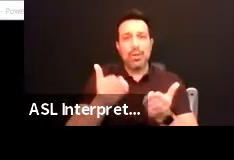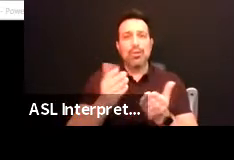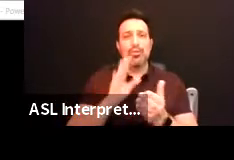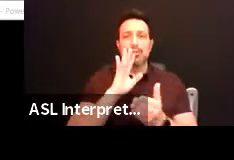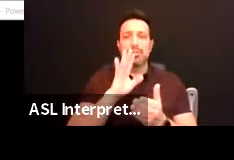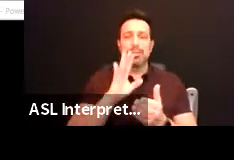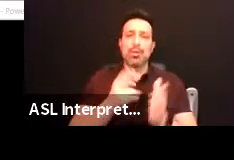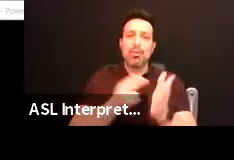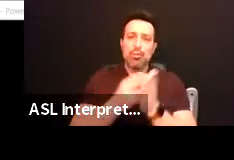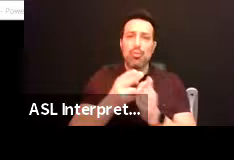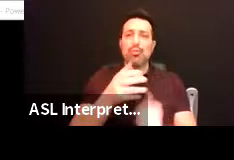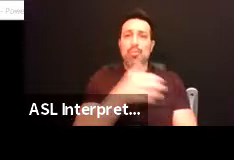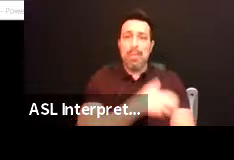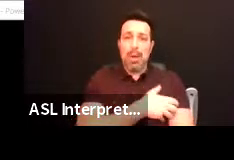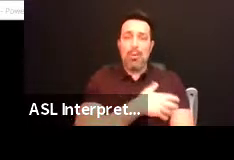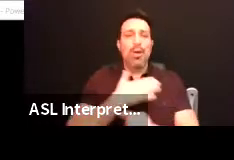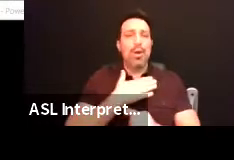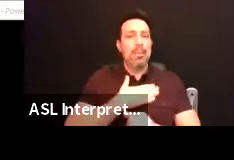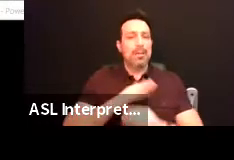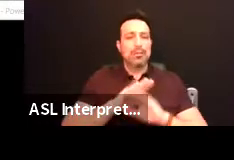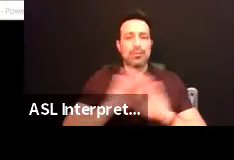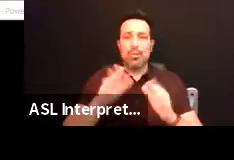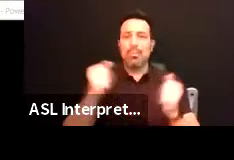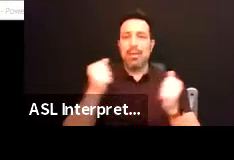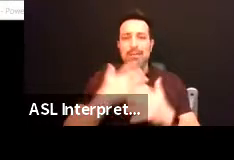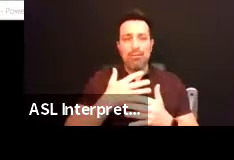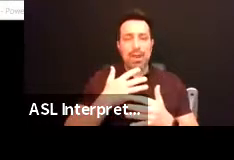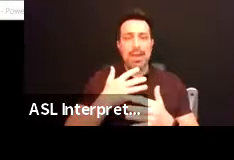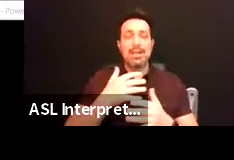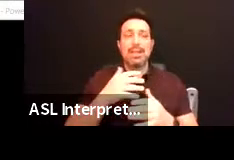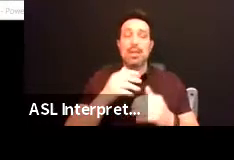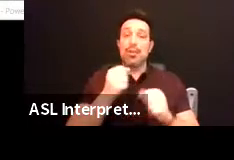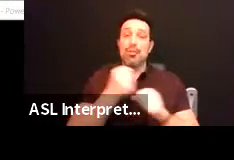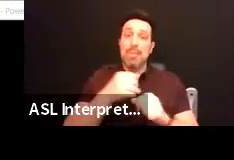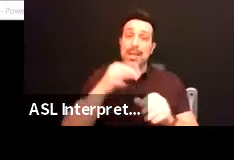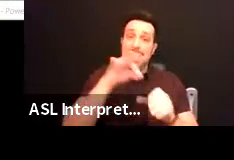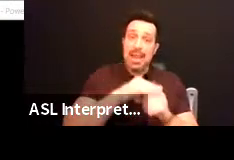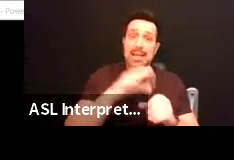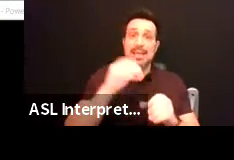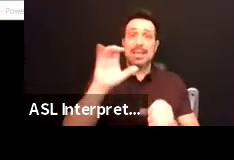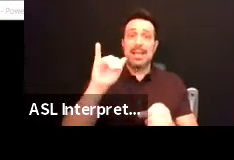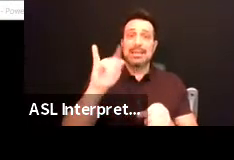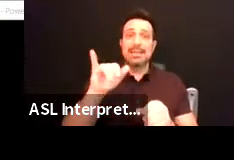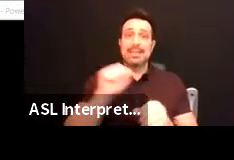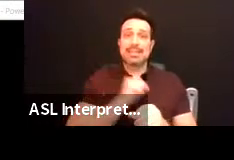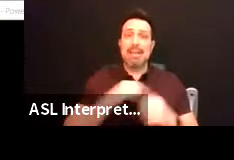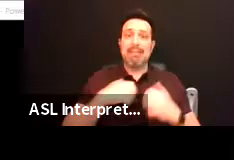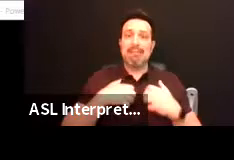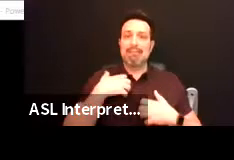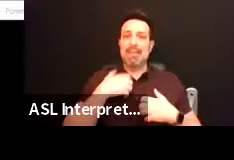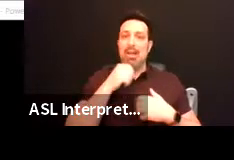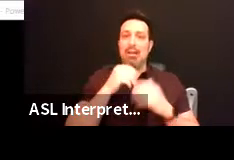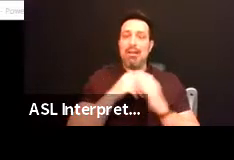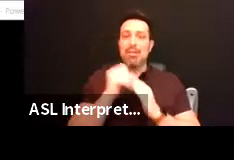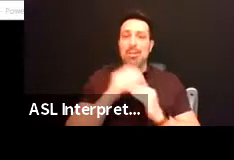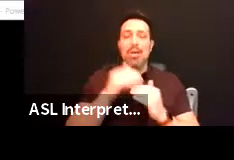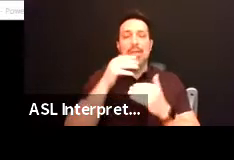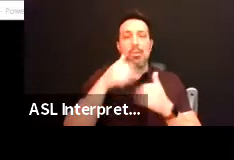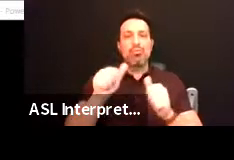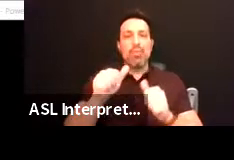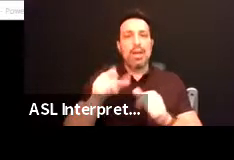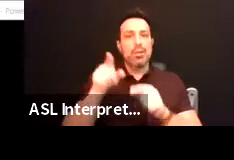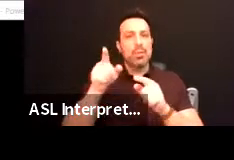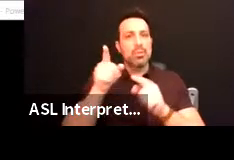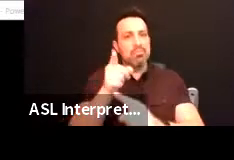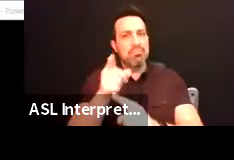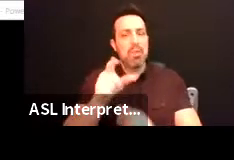to power. Please don't be afraid to make the electeds and the city staff uncomfortable. They're going to try to tone police you. They're going